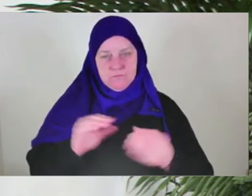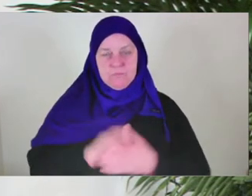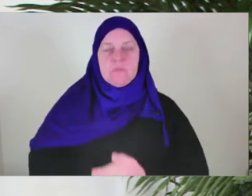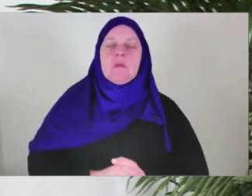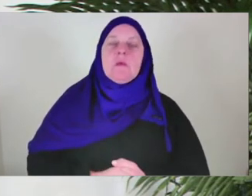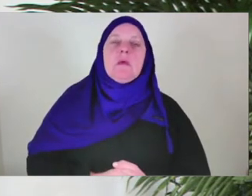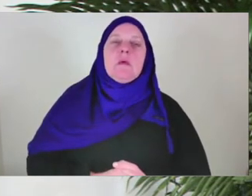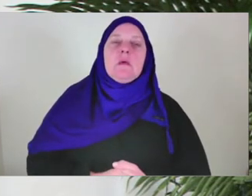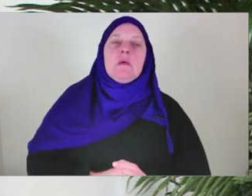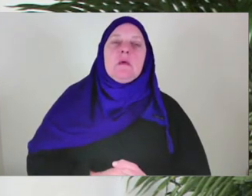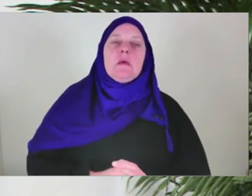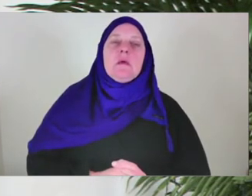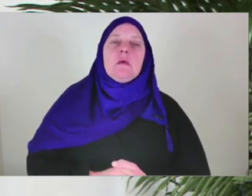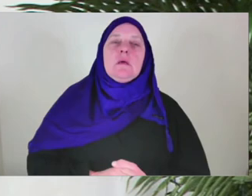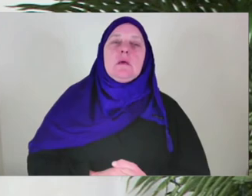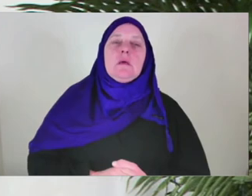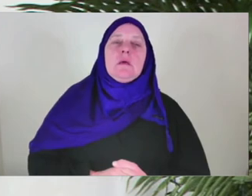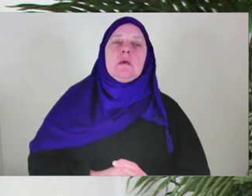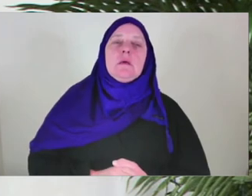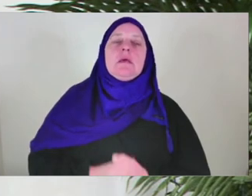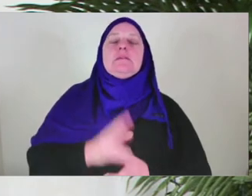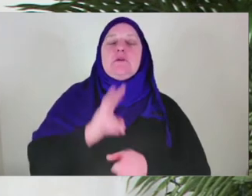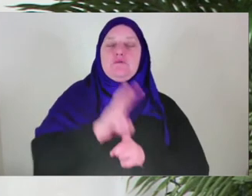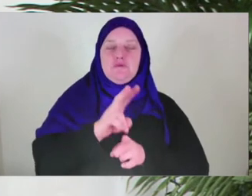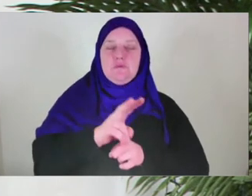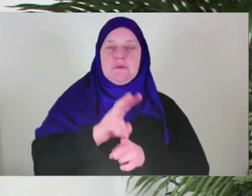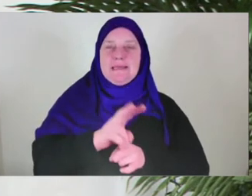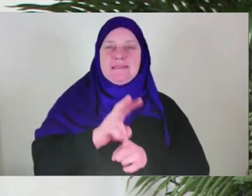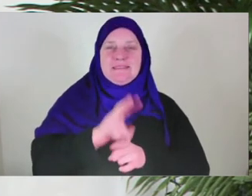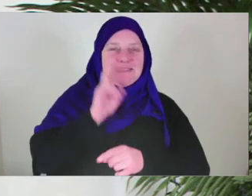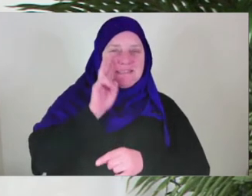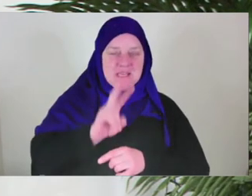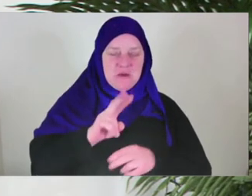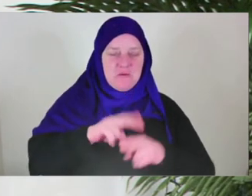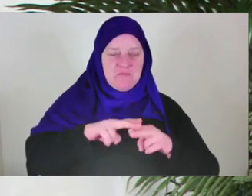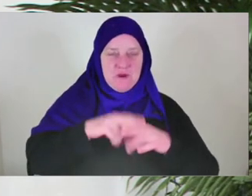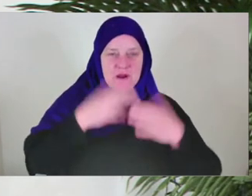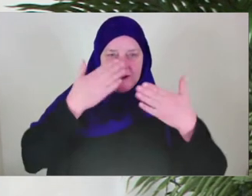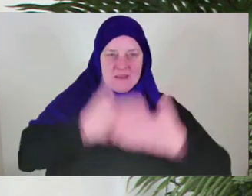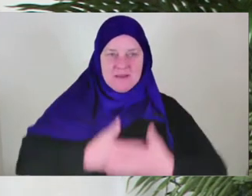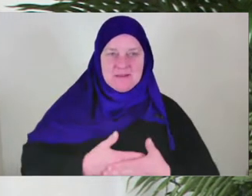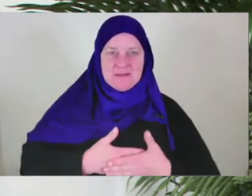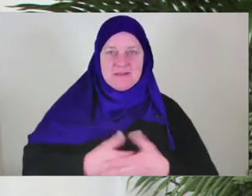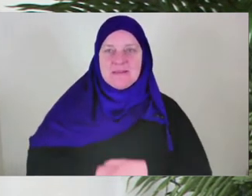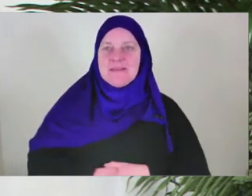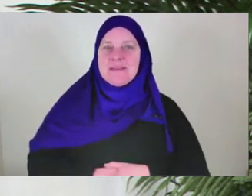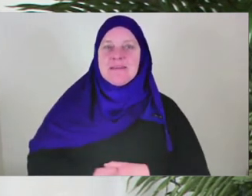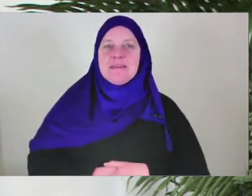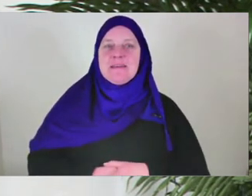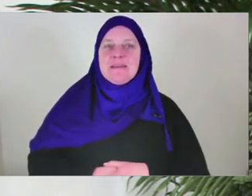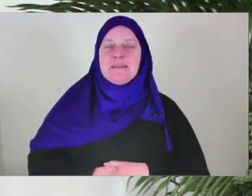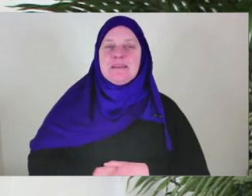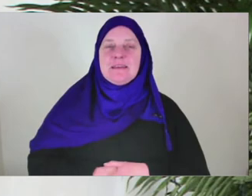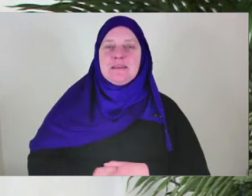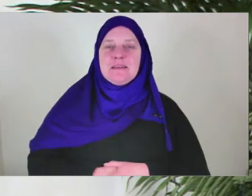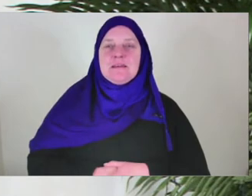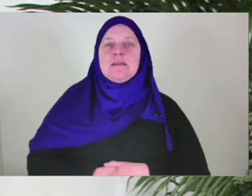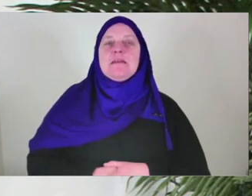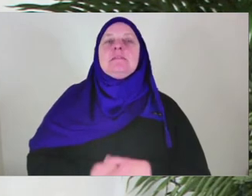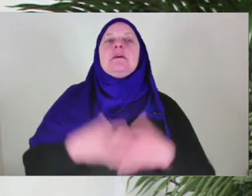Friday night, we will see you in 2 weeks' time, inshallah. Thank you very much, and please bless this gathering with a